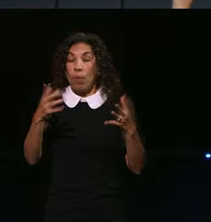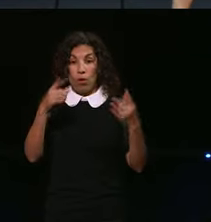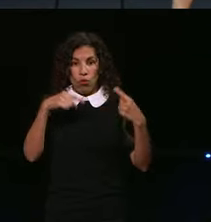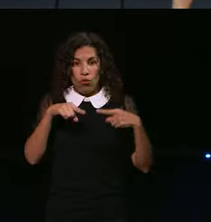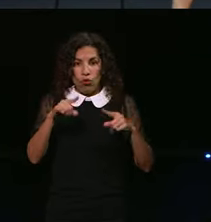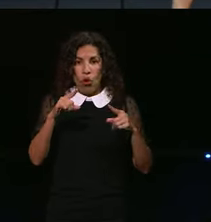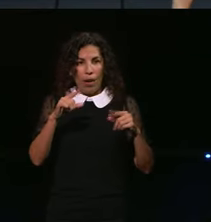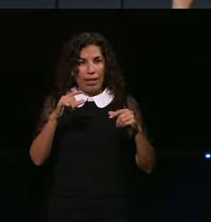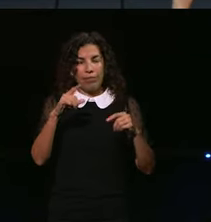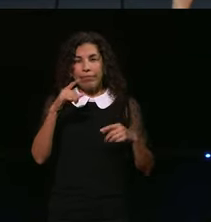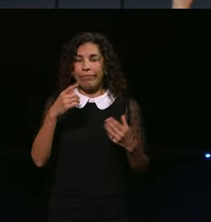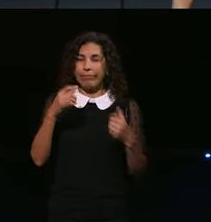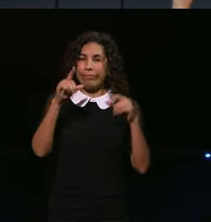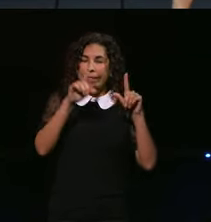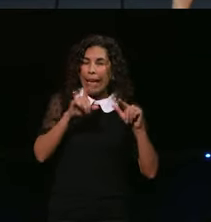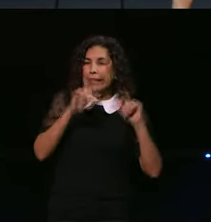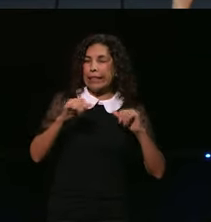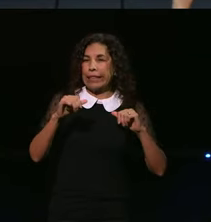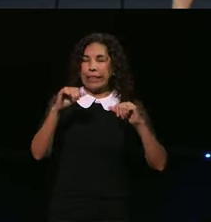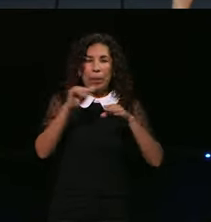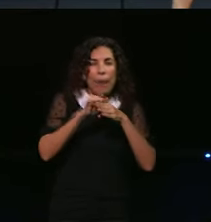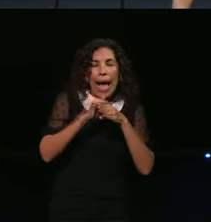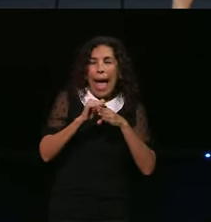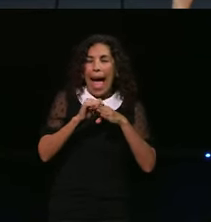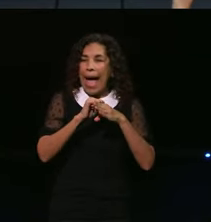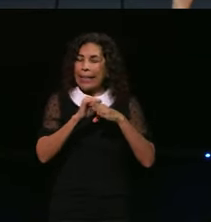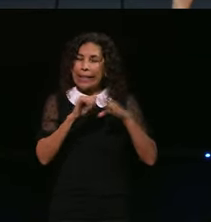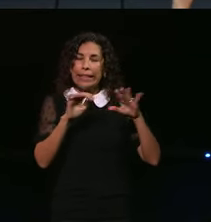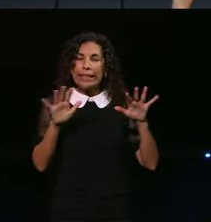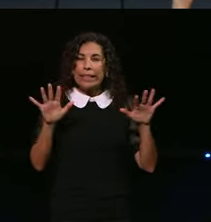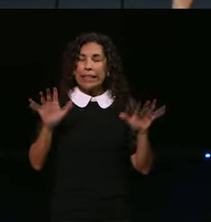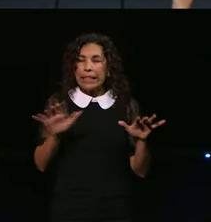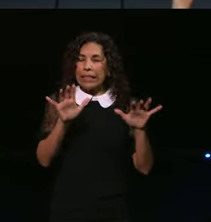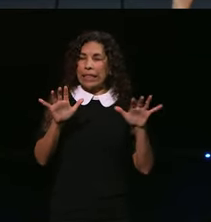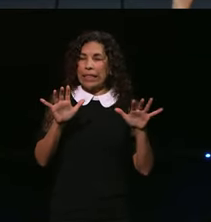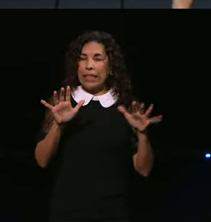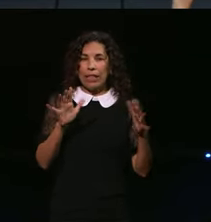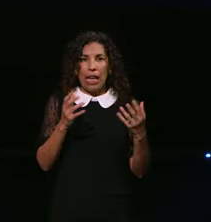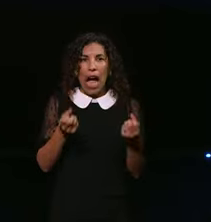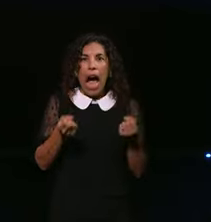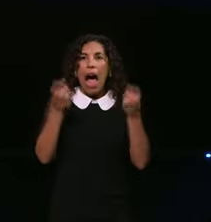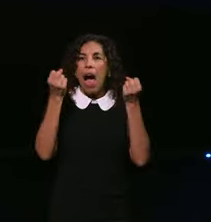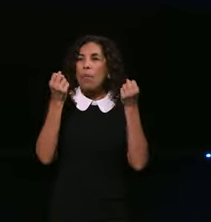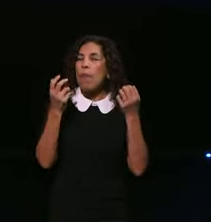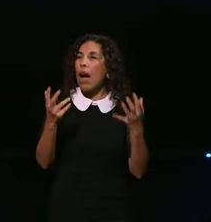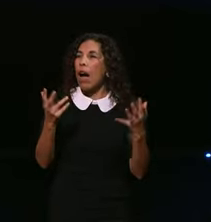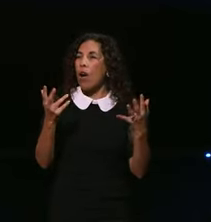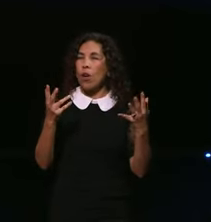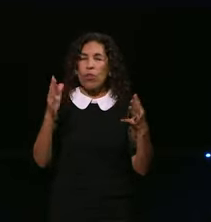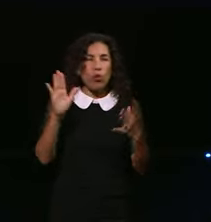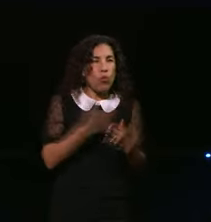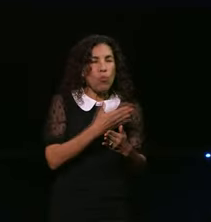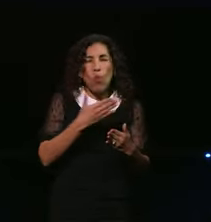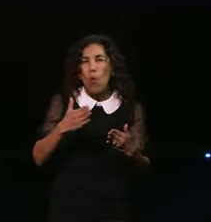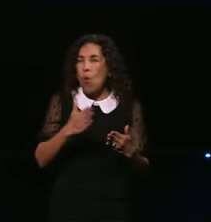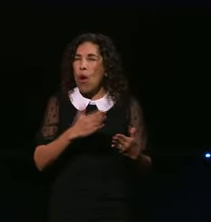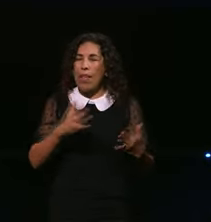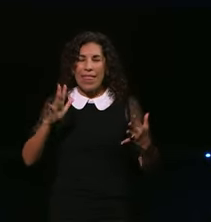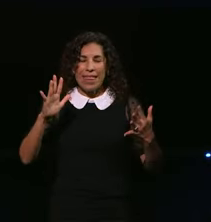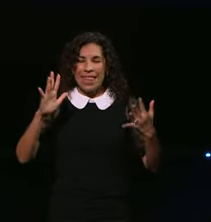during rehearsal, you didn't see that. When you're rolling, and the amount of the music was